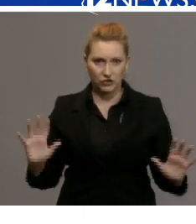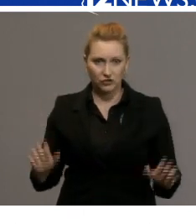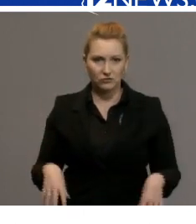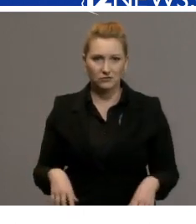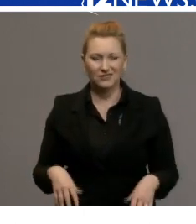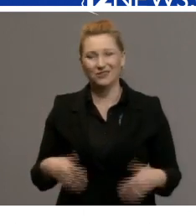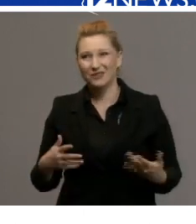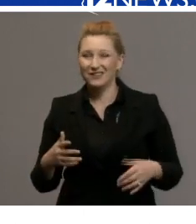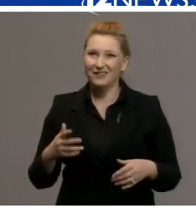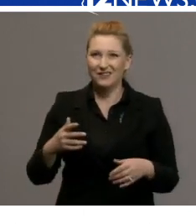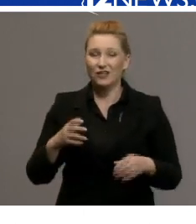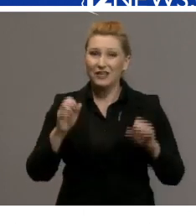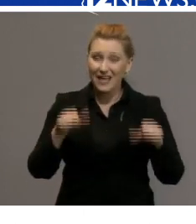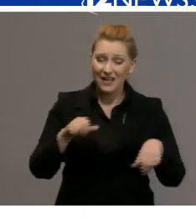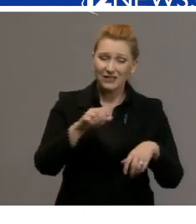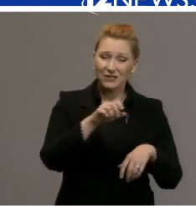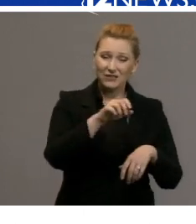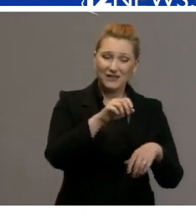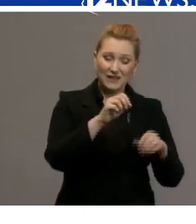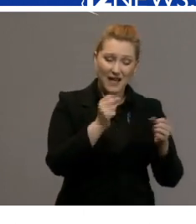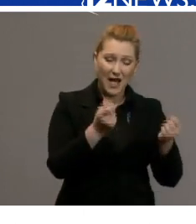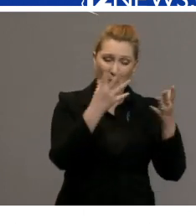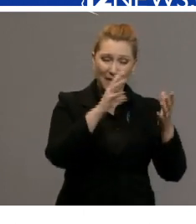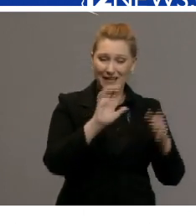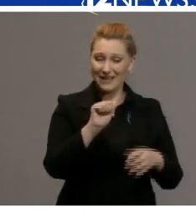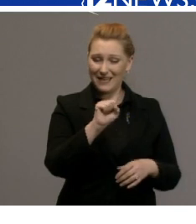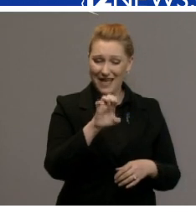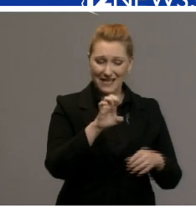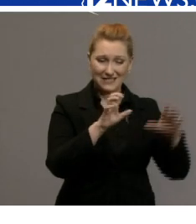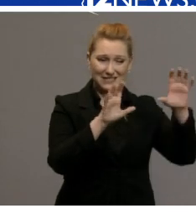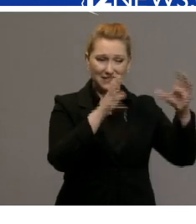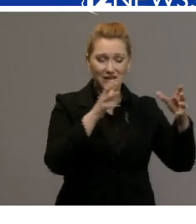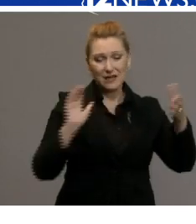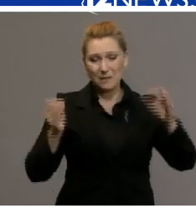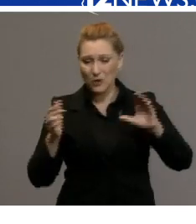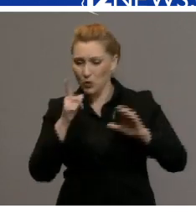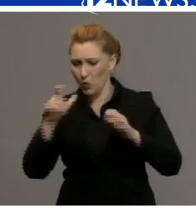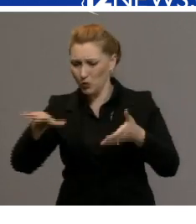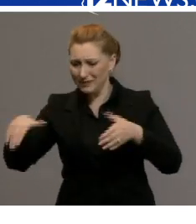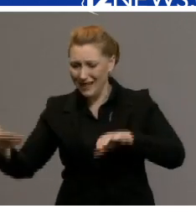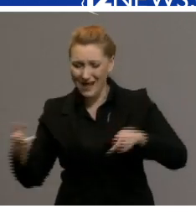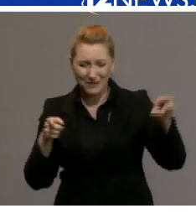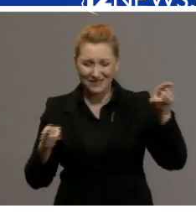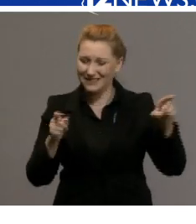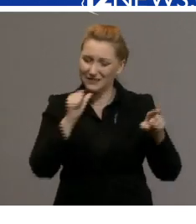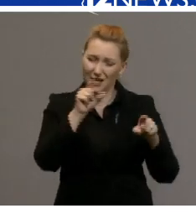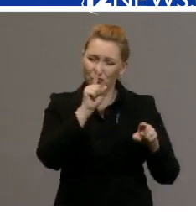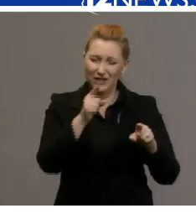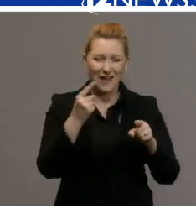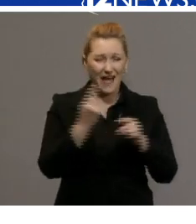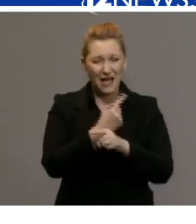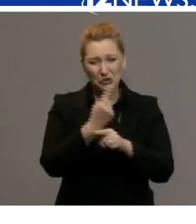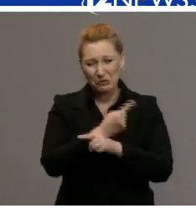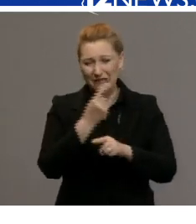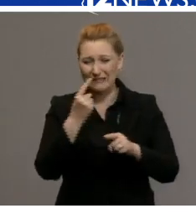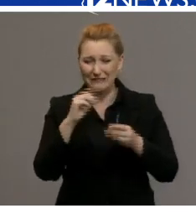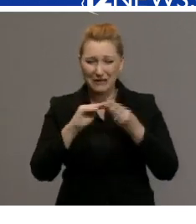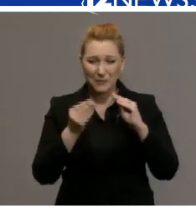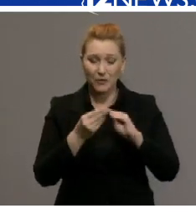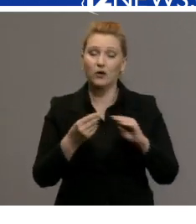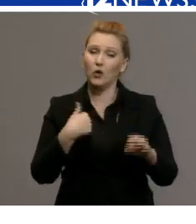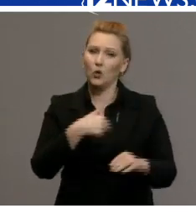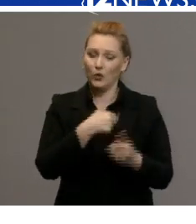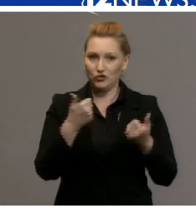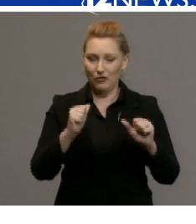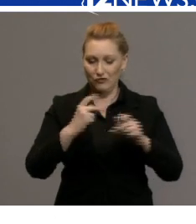died, but we don't think that that's accurate either. So we're looking at something that's a little bit more technical and case-based, but we're hoping to get that out